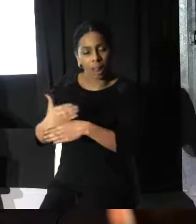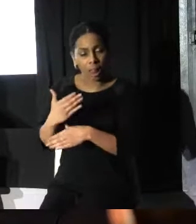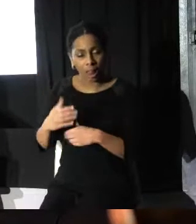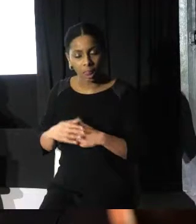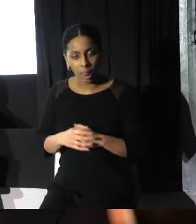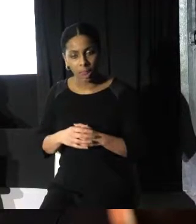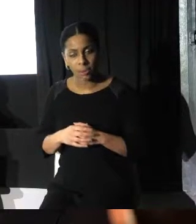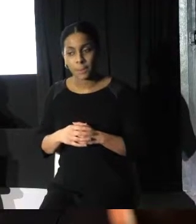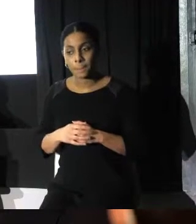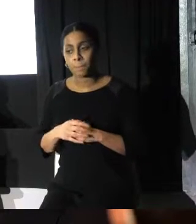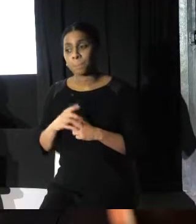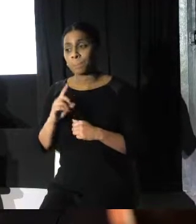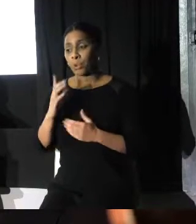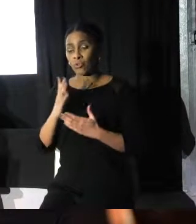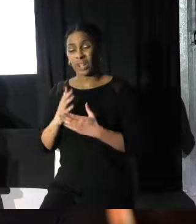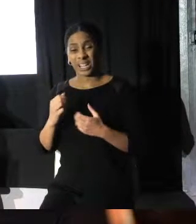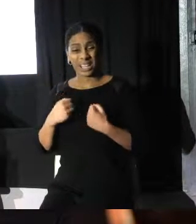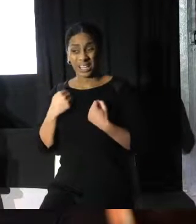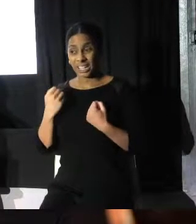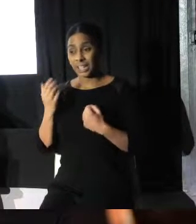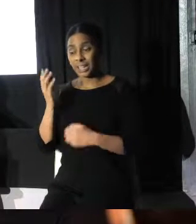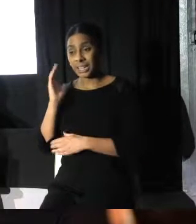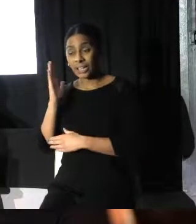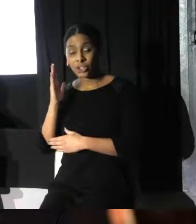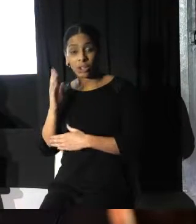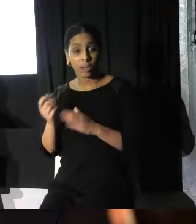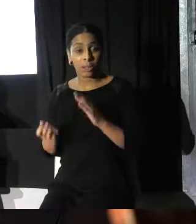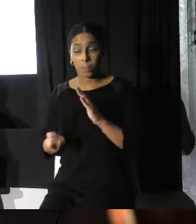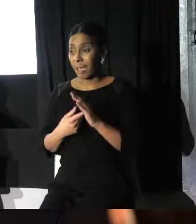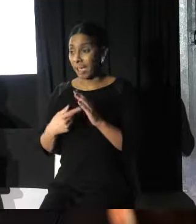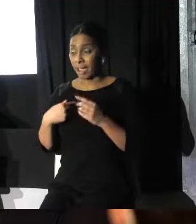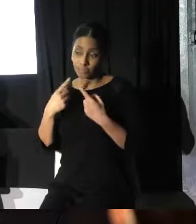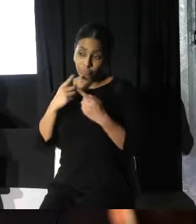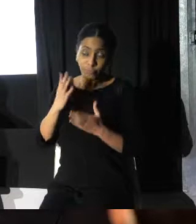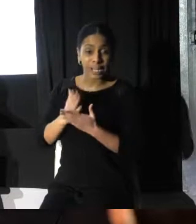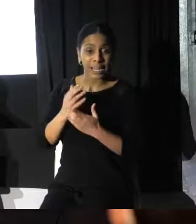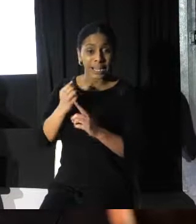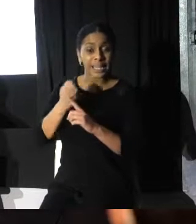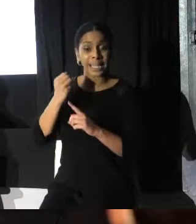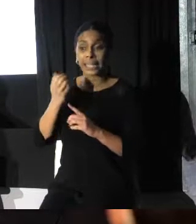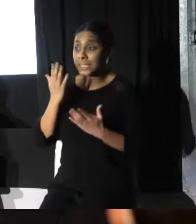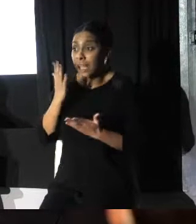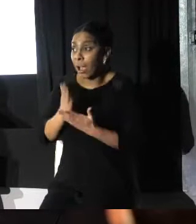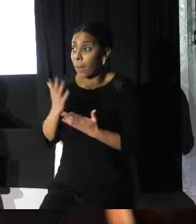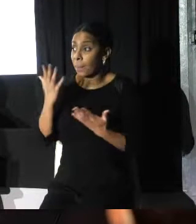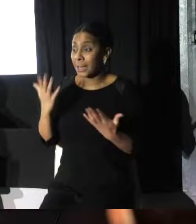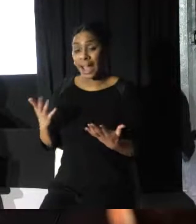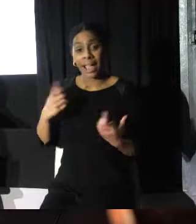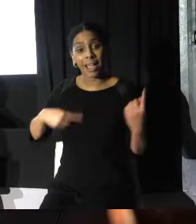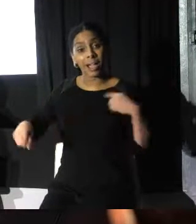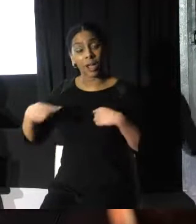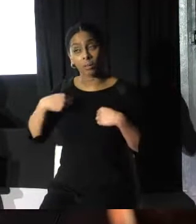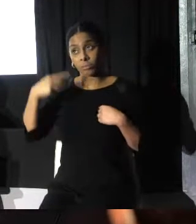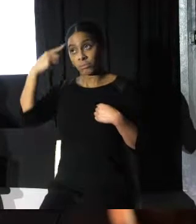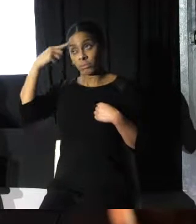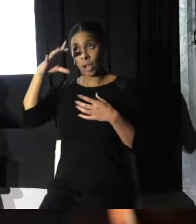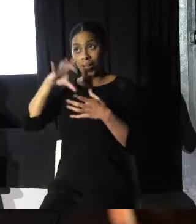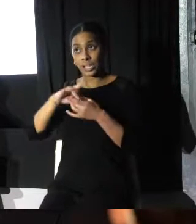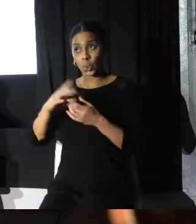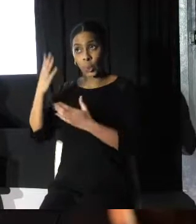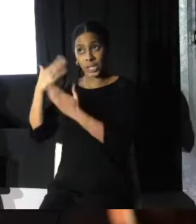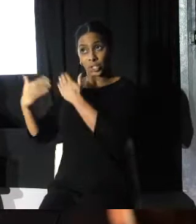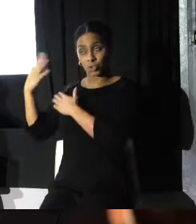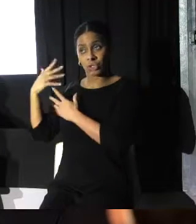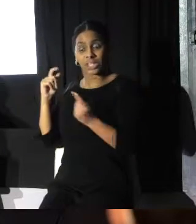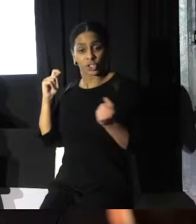the main argument of the lecture was that there is a fundamental shift in historical consciousness going on, which means that the pushback's